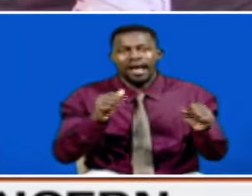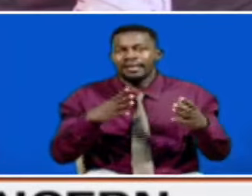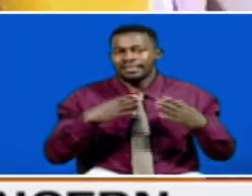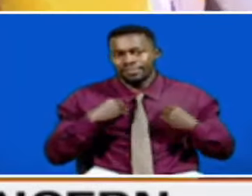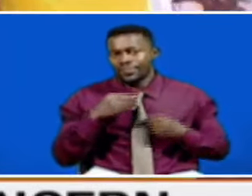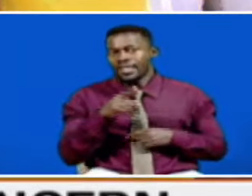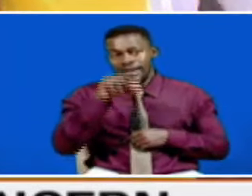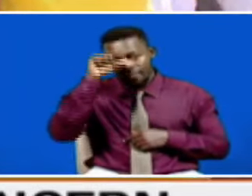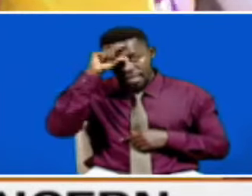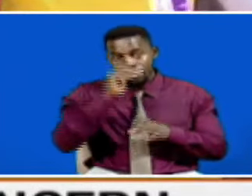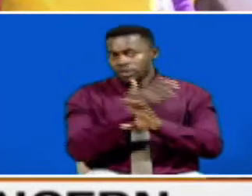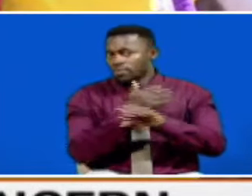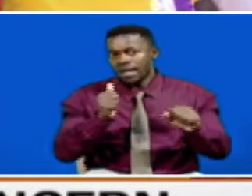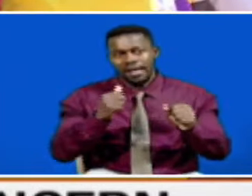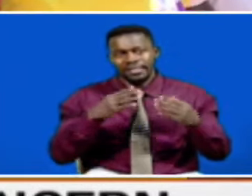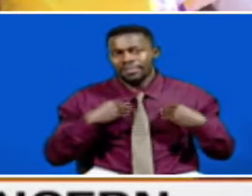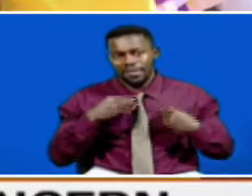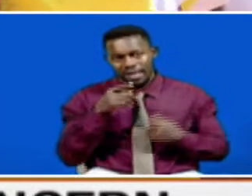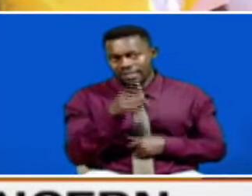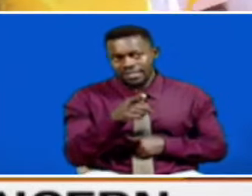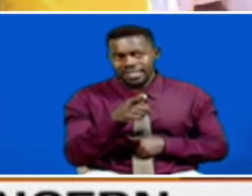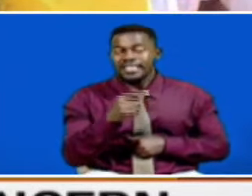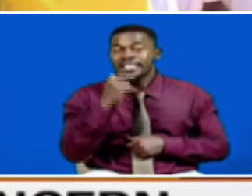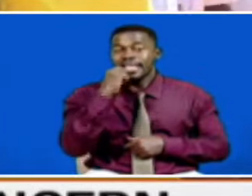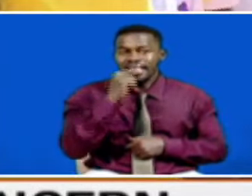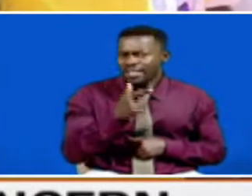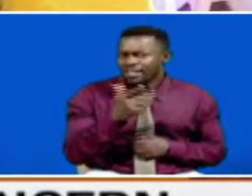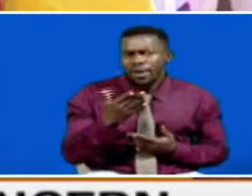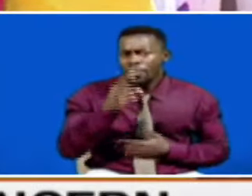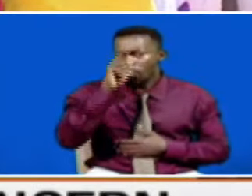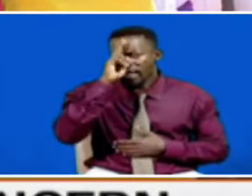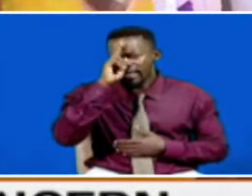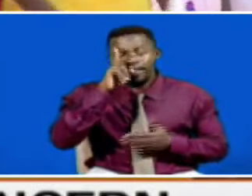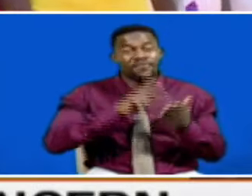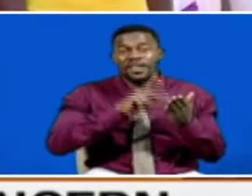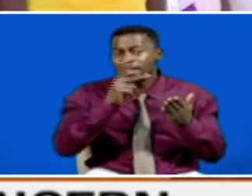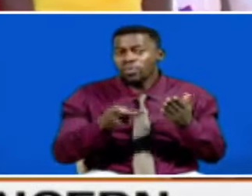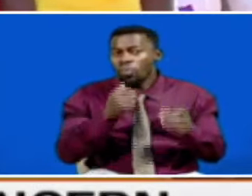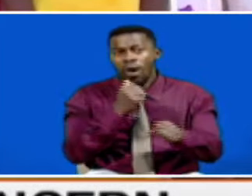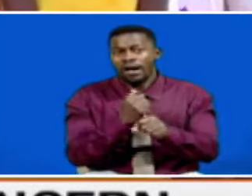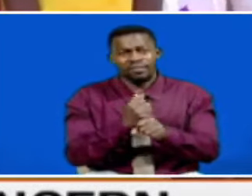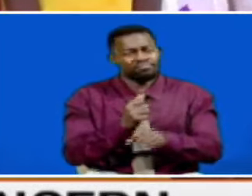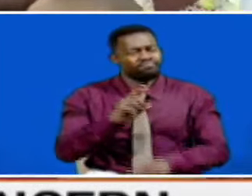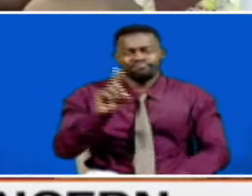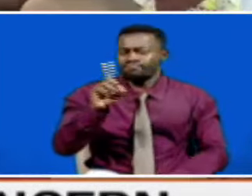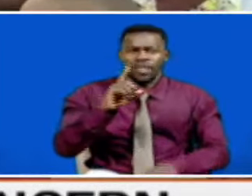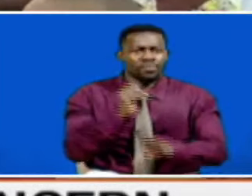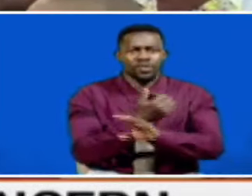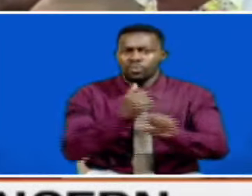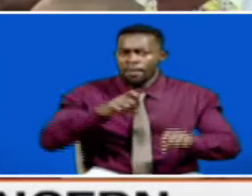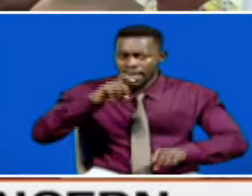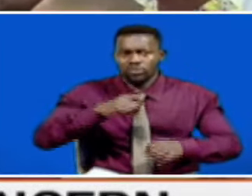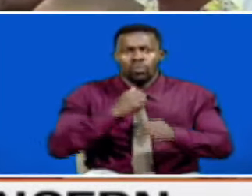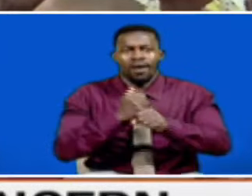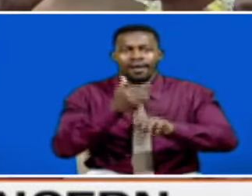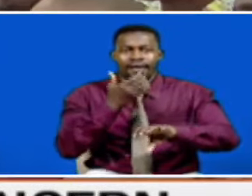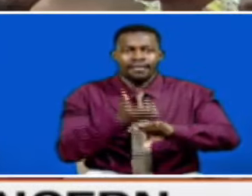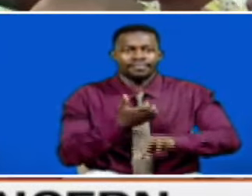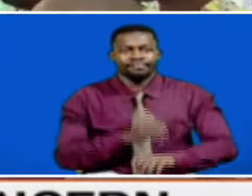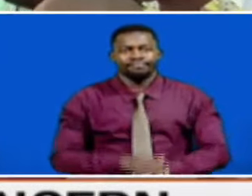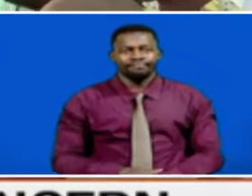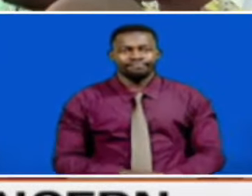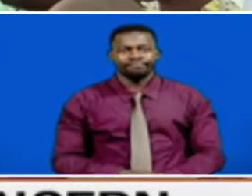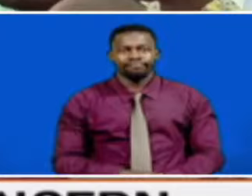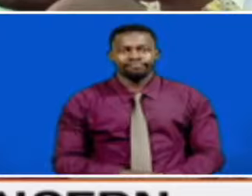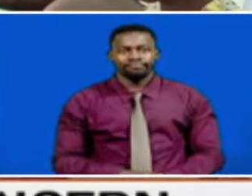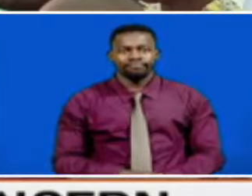deputy president saw no reason for security officers' failure to end attacks against the affected population.